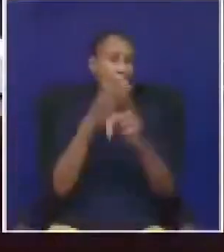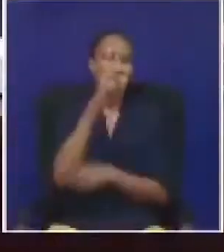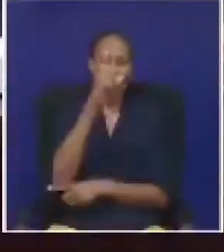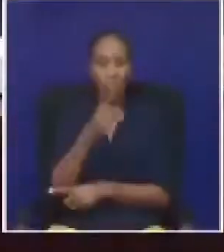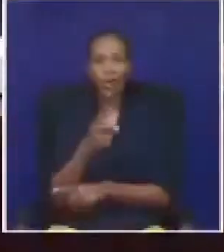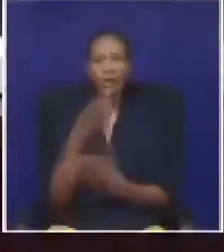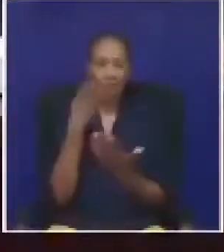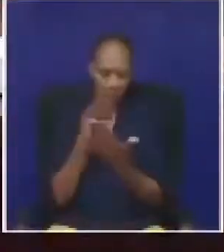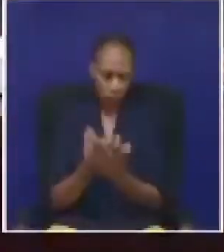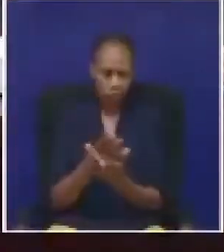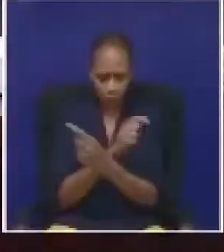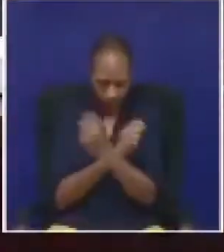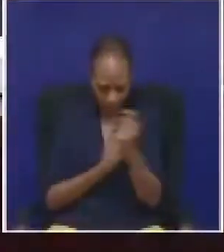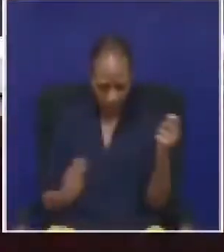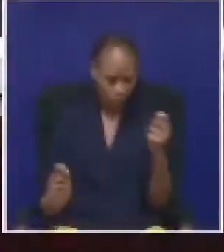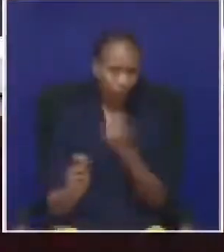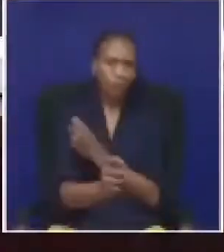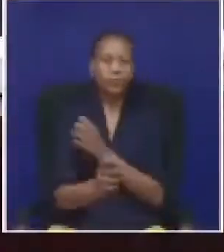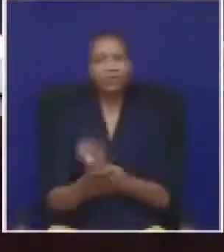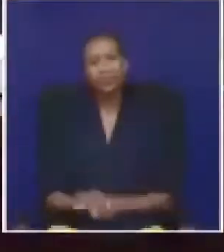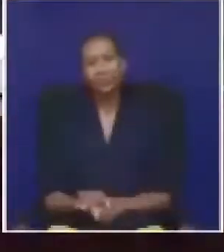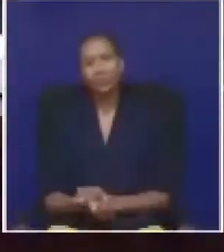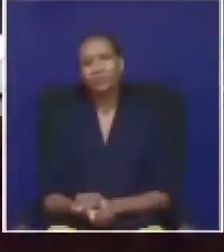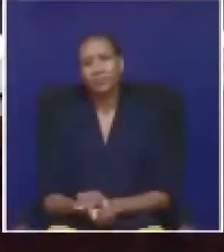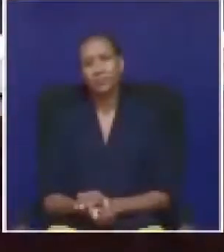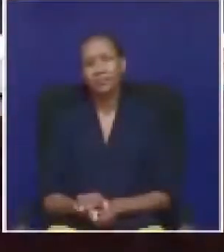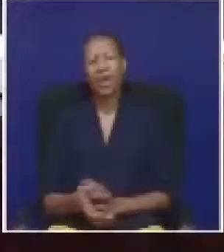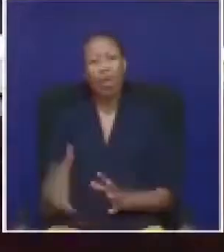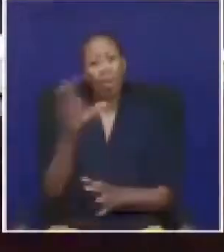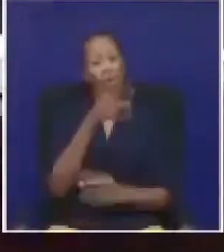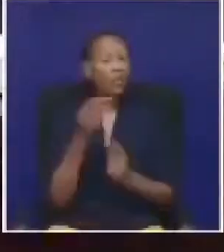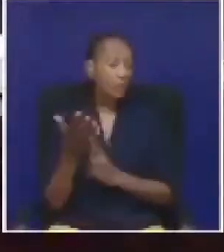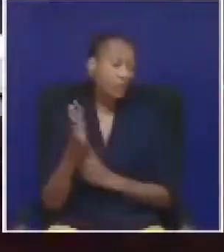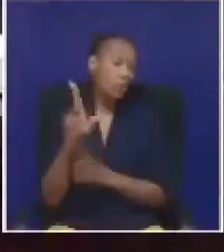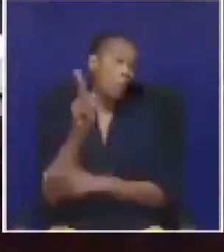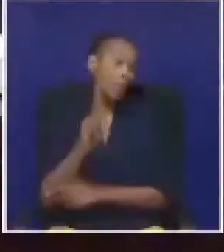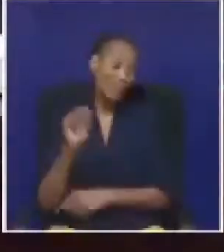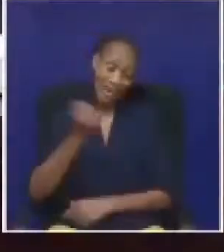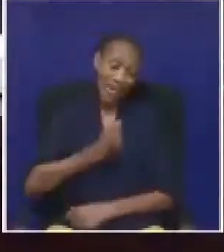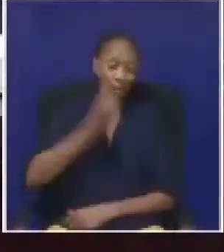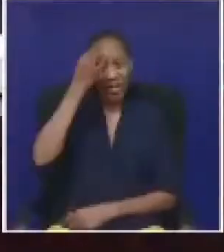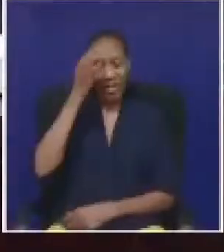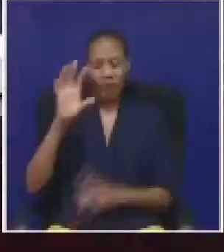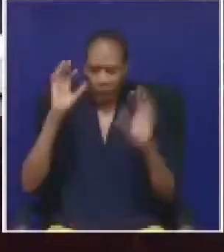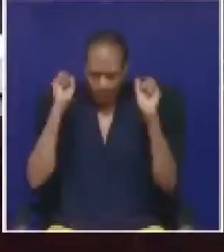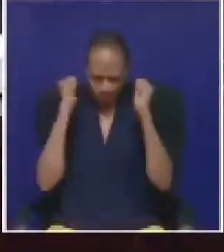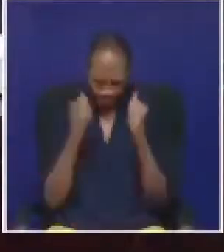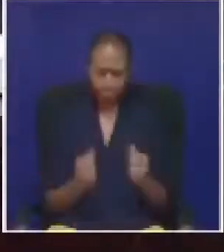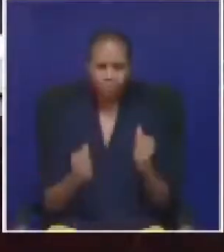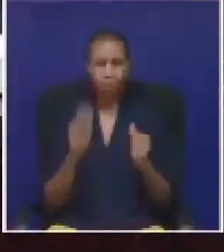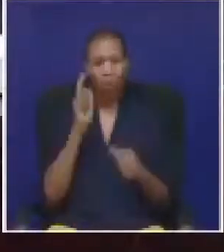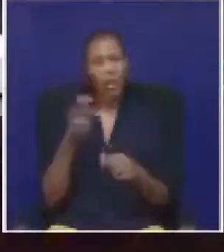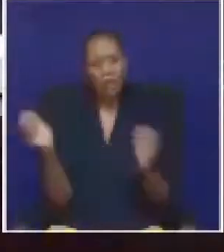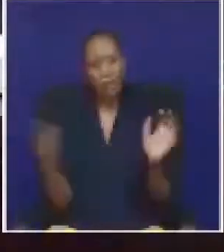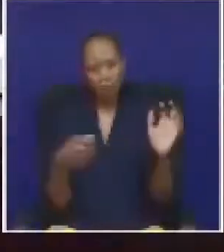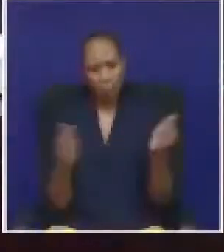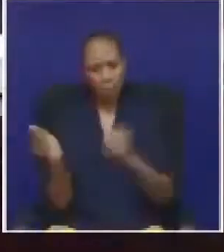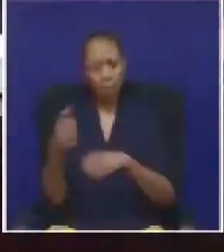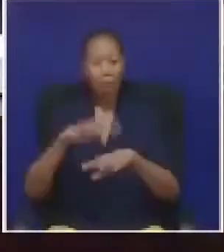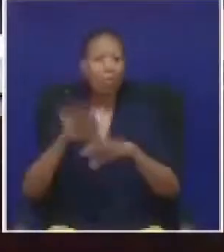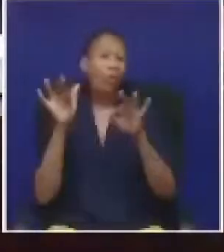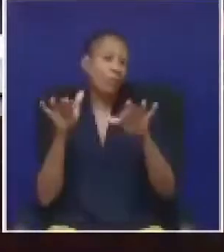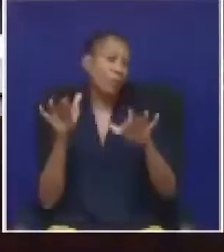economic transformation. This demonstrates our government's commitment to create jobs for